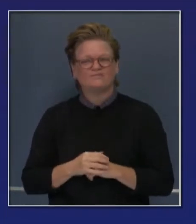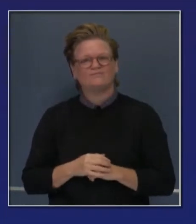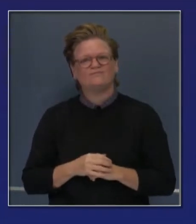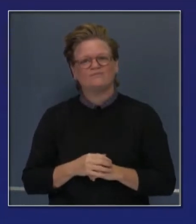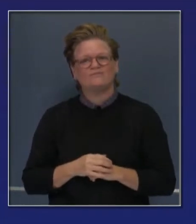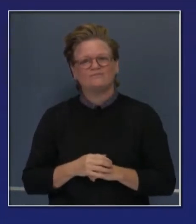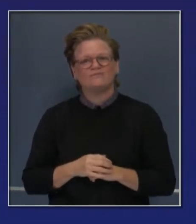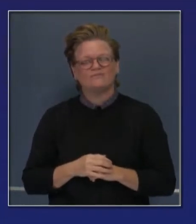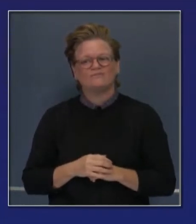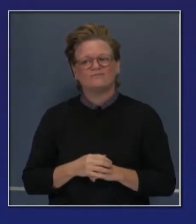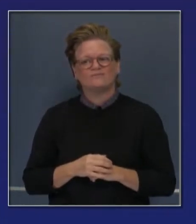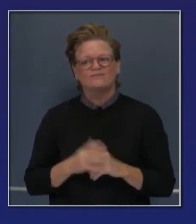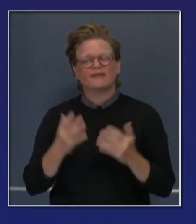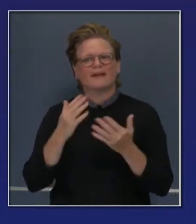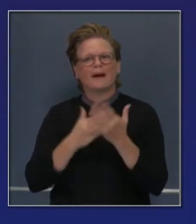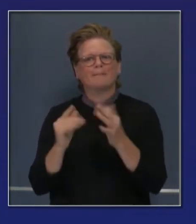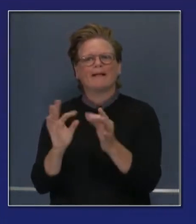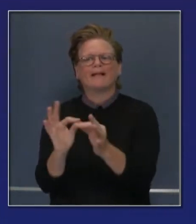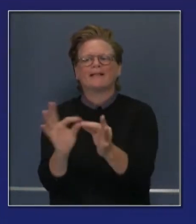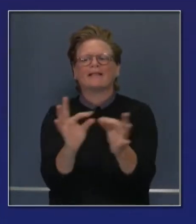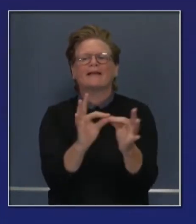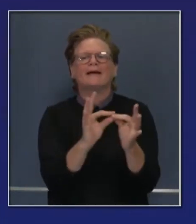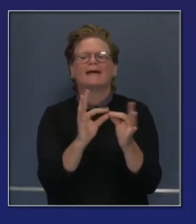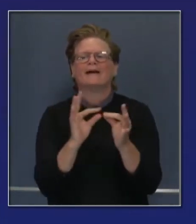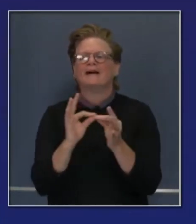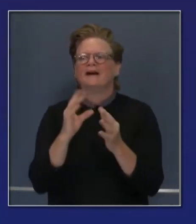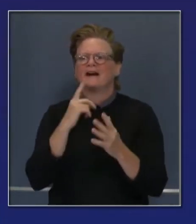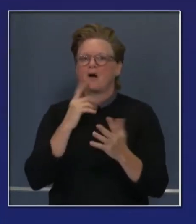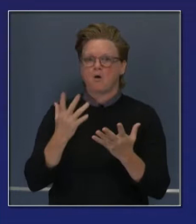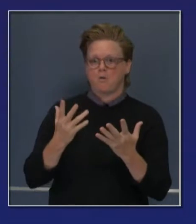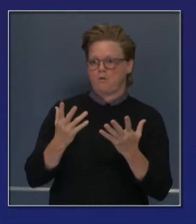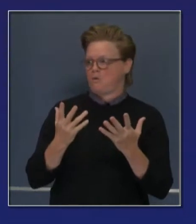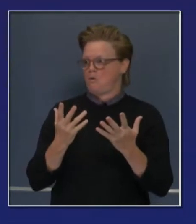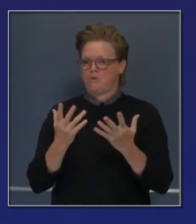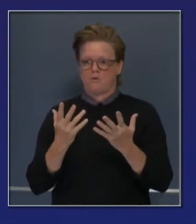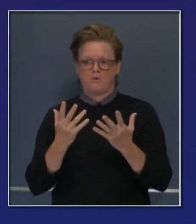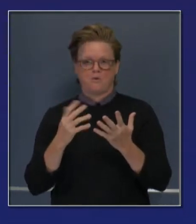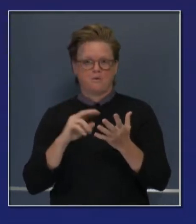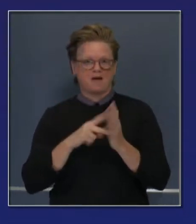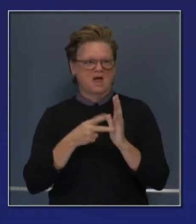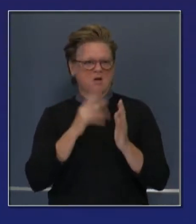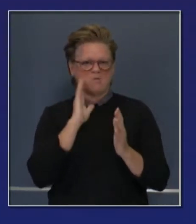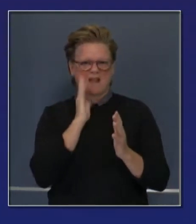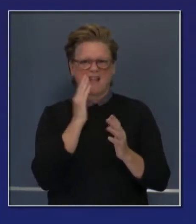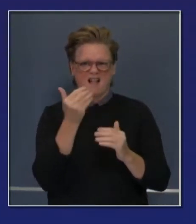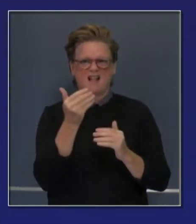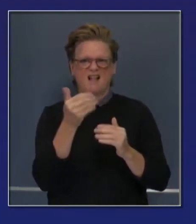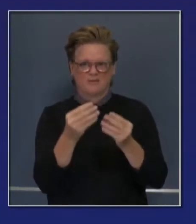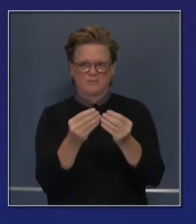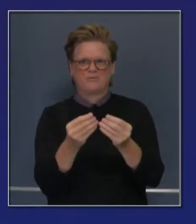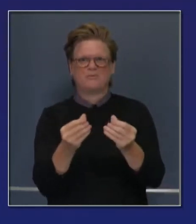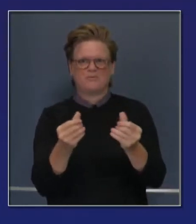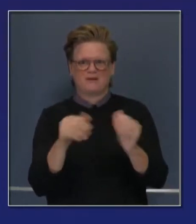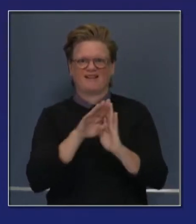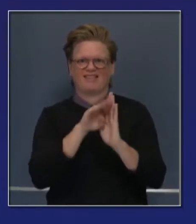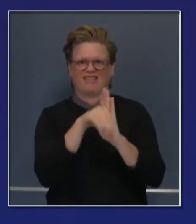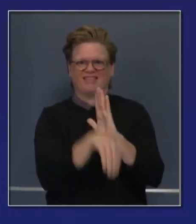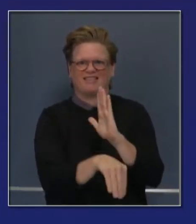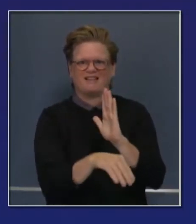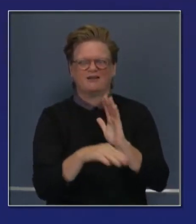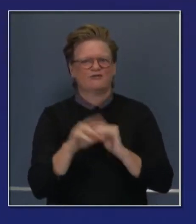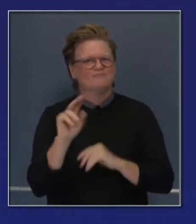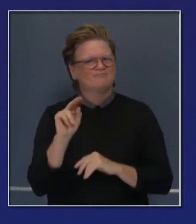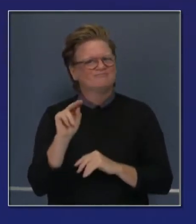tweet, or a headline has obviously been substituted by a different reality that not